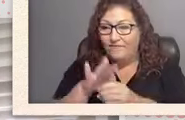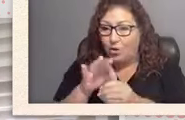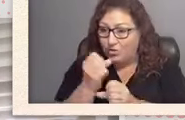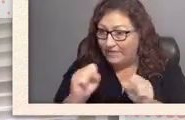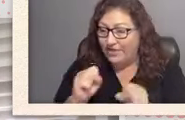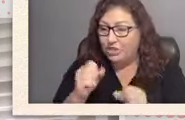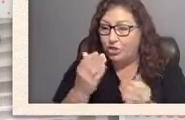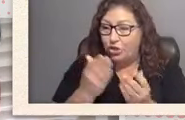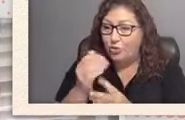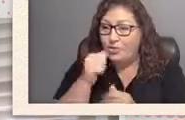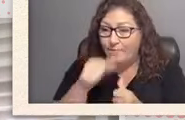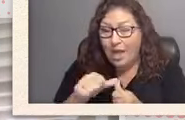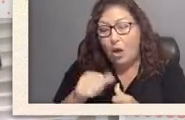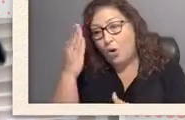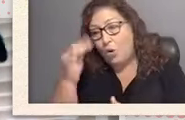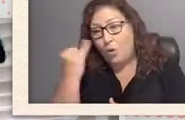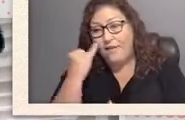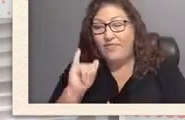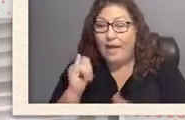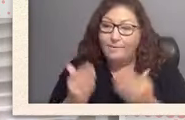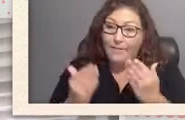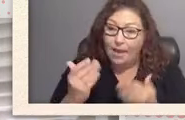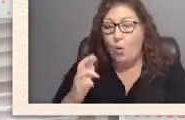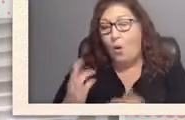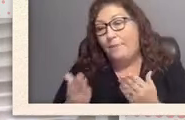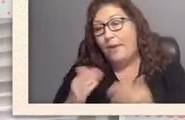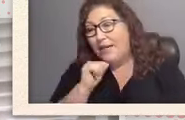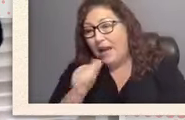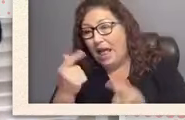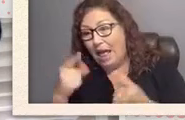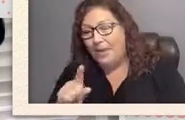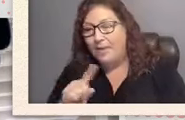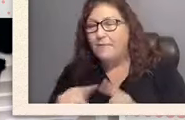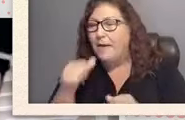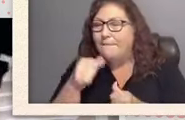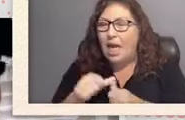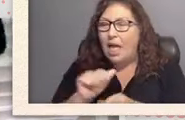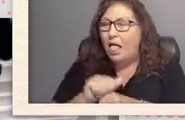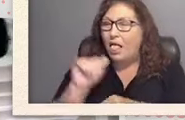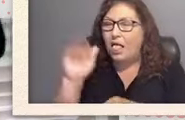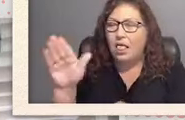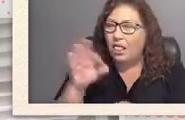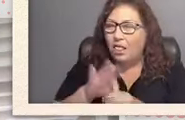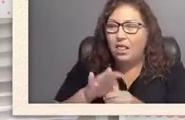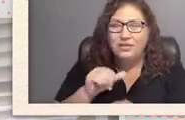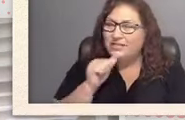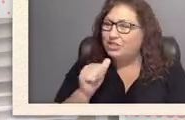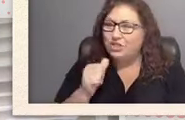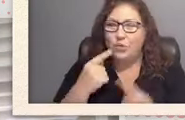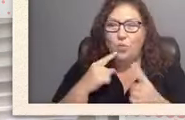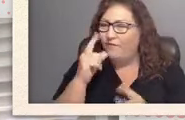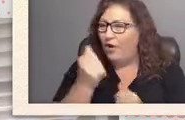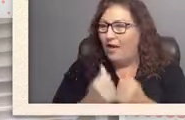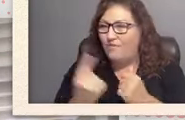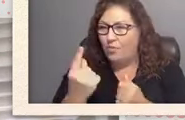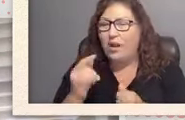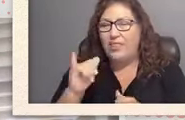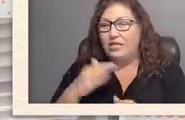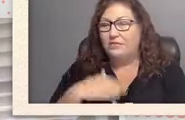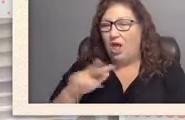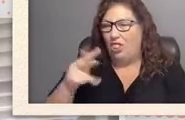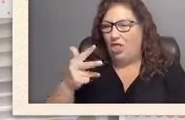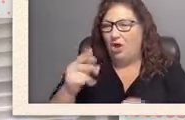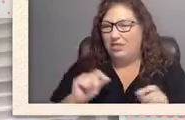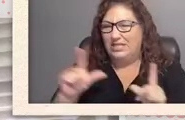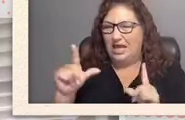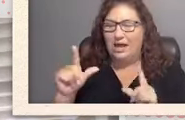might not happen, but that mail balloting does not work for everyone. So that's actually my third slide. I'll jump to that. My